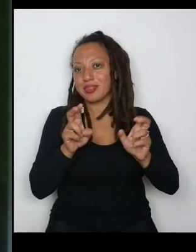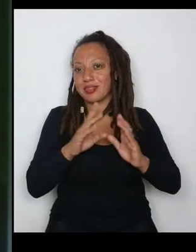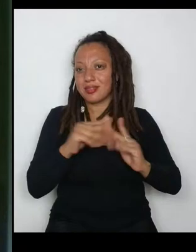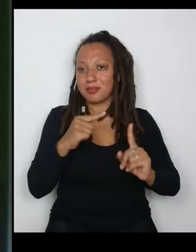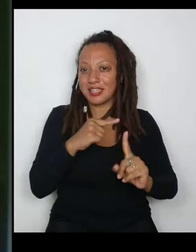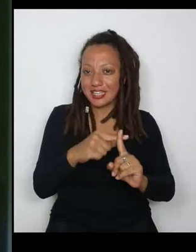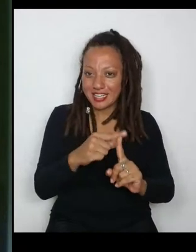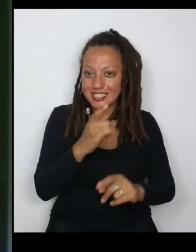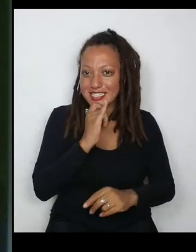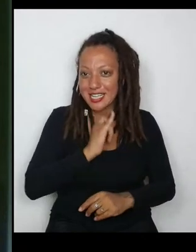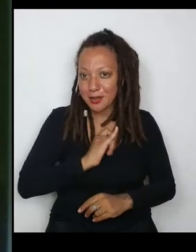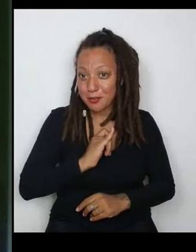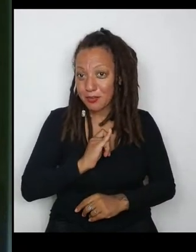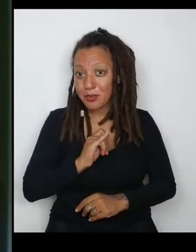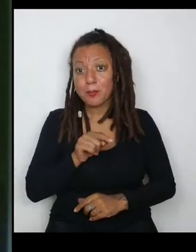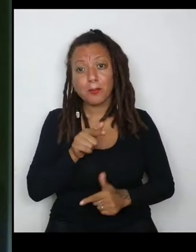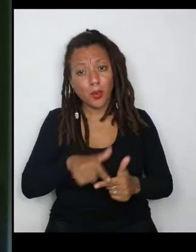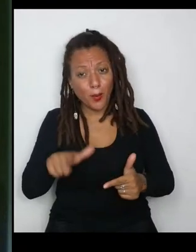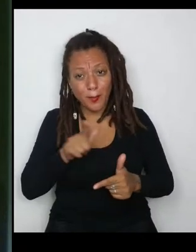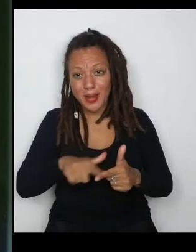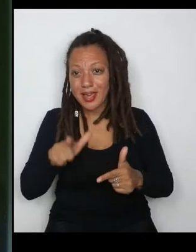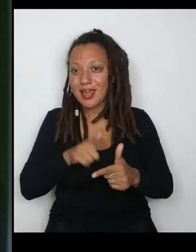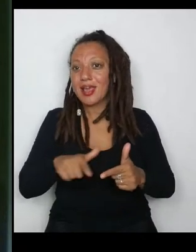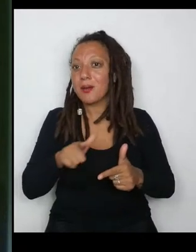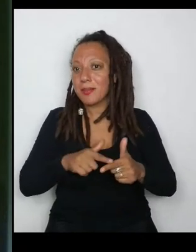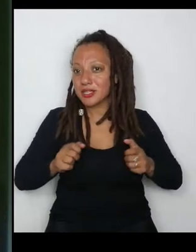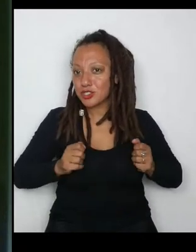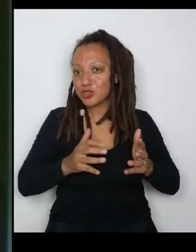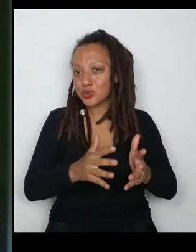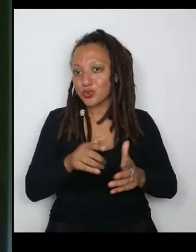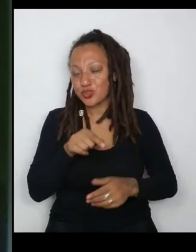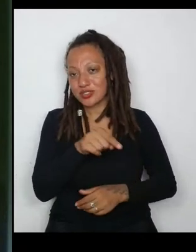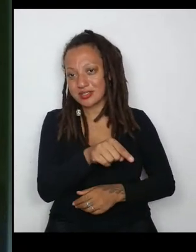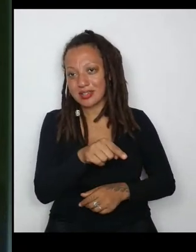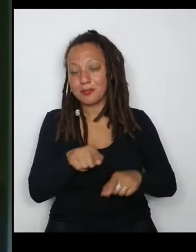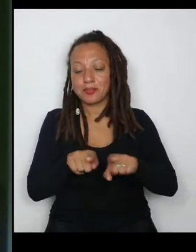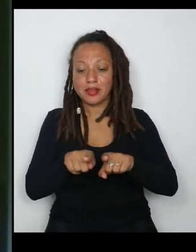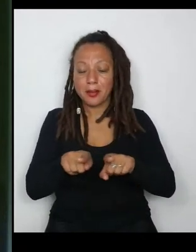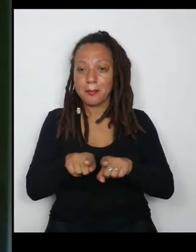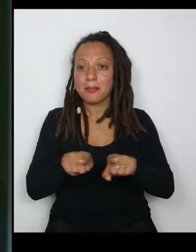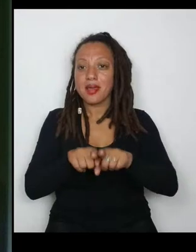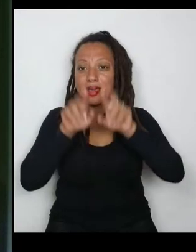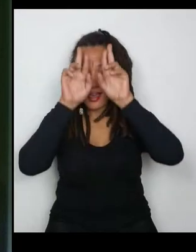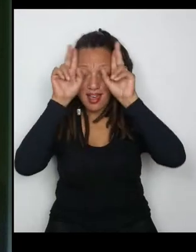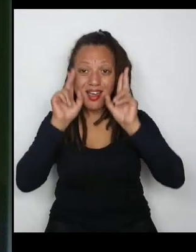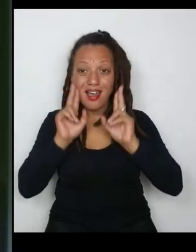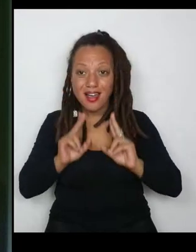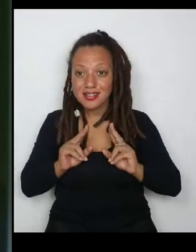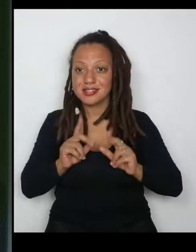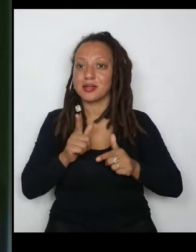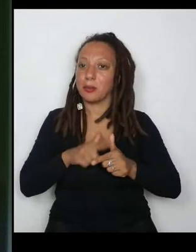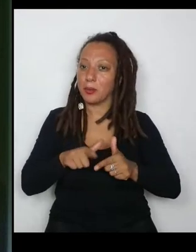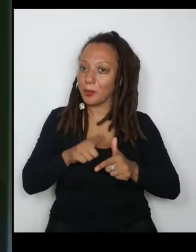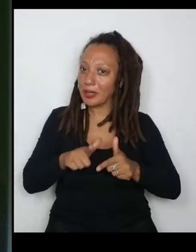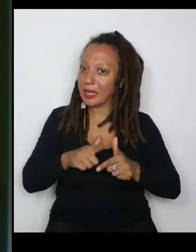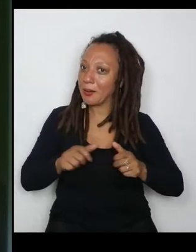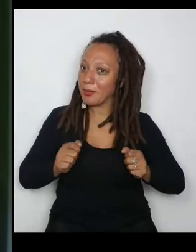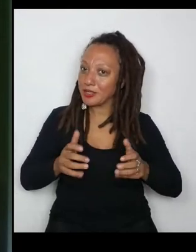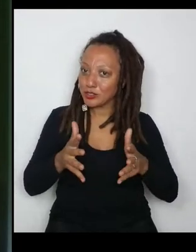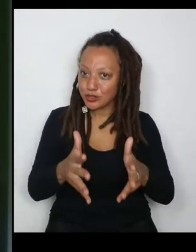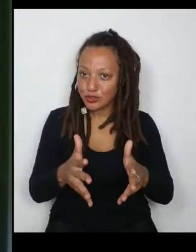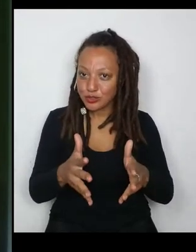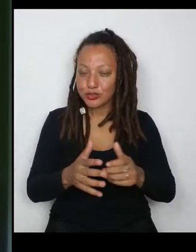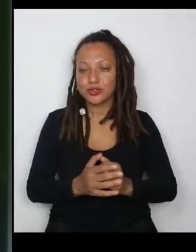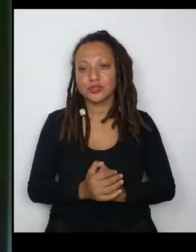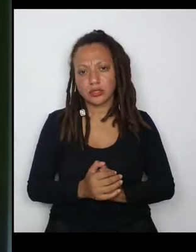attitude towards race um which i hope i sort of expounded on that he does